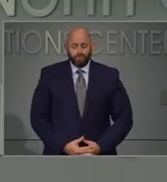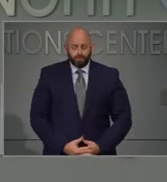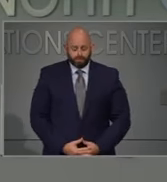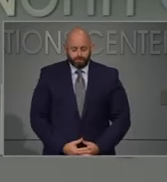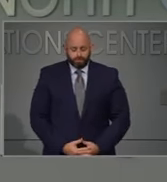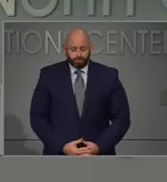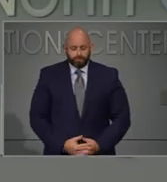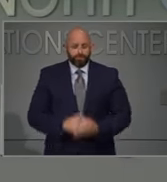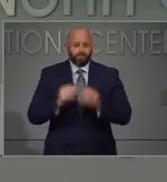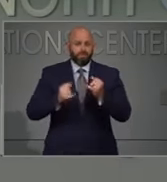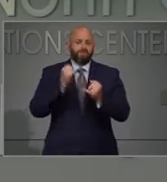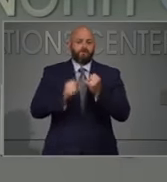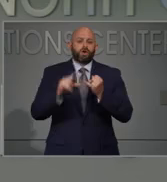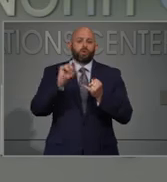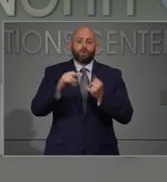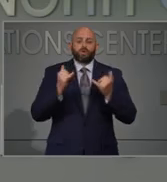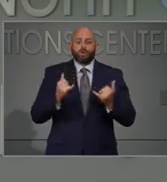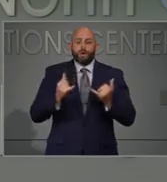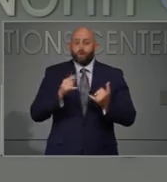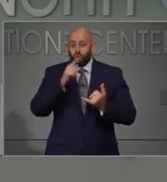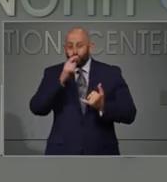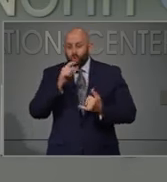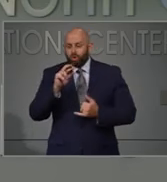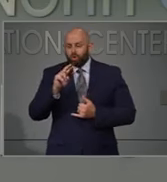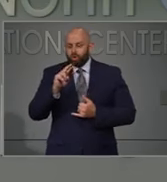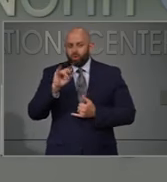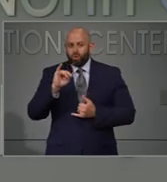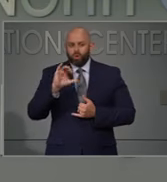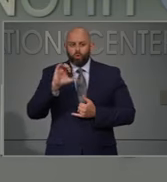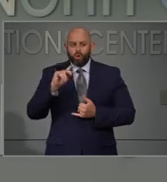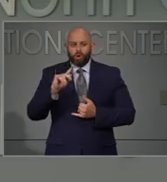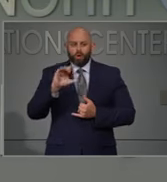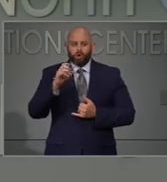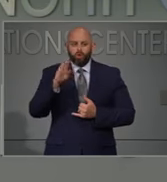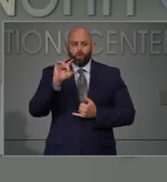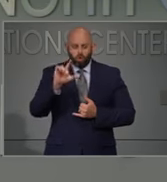Our final question today will be from Rick Curl with the Daily Record.